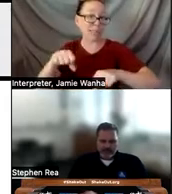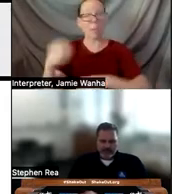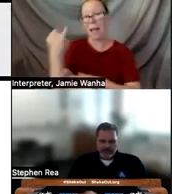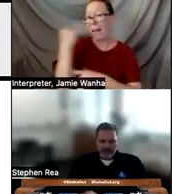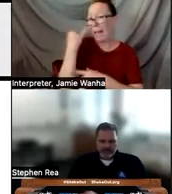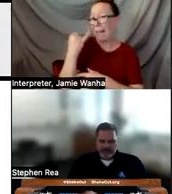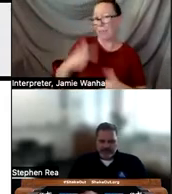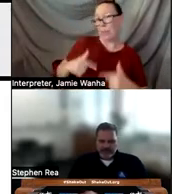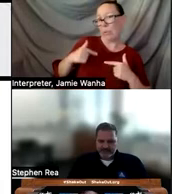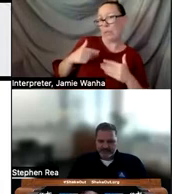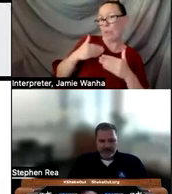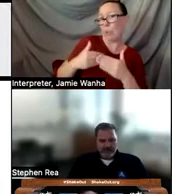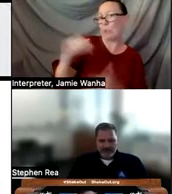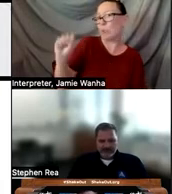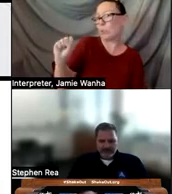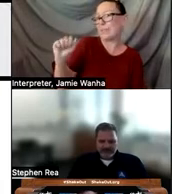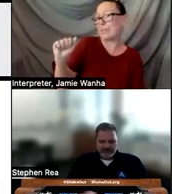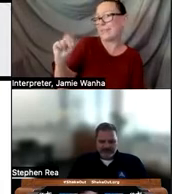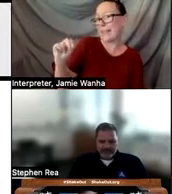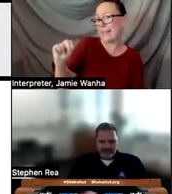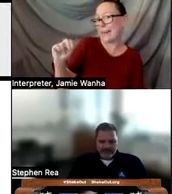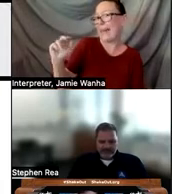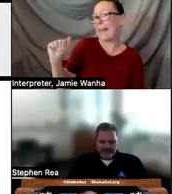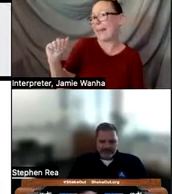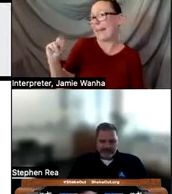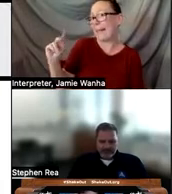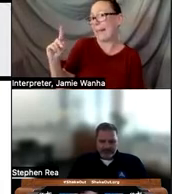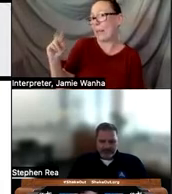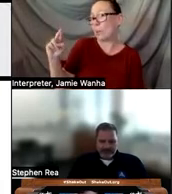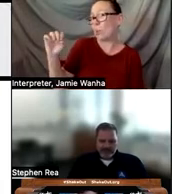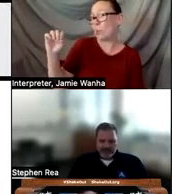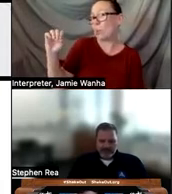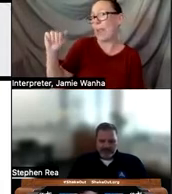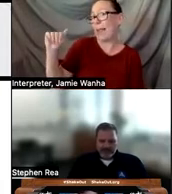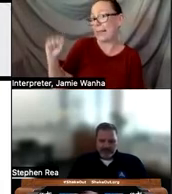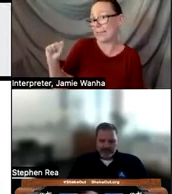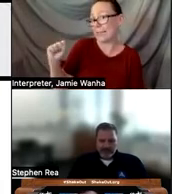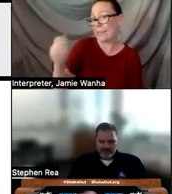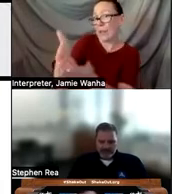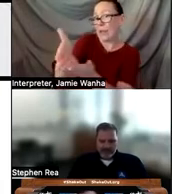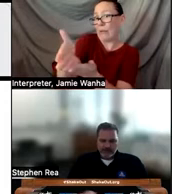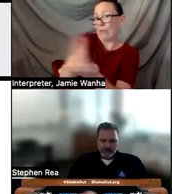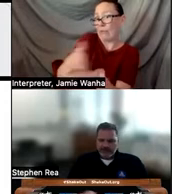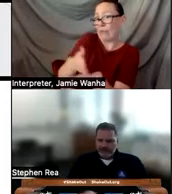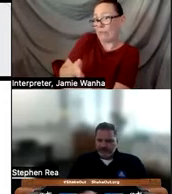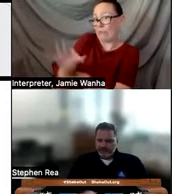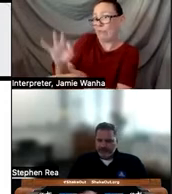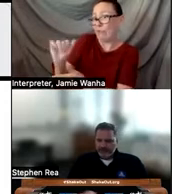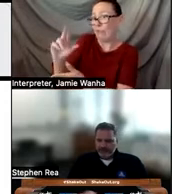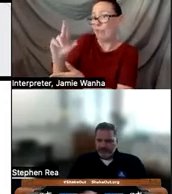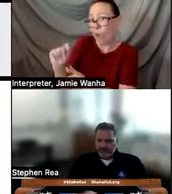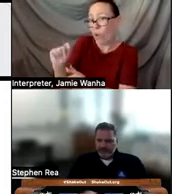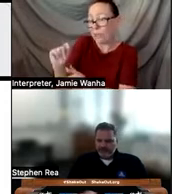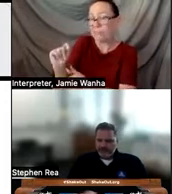San Andreas Fault or San Francisco, definitely not the same level. But we do have our very own faults. We have, of